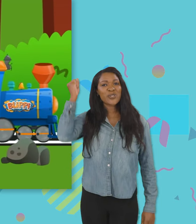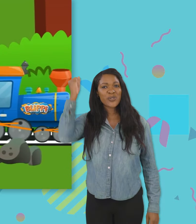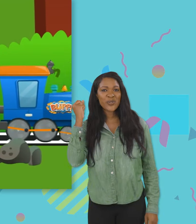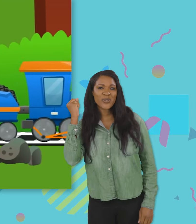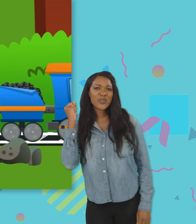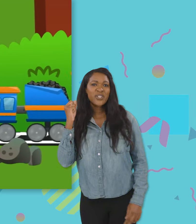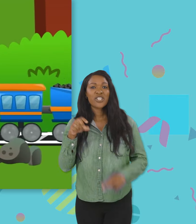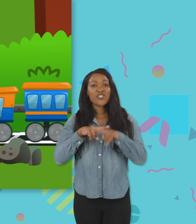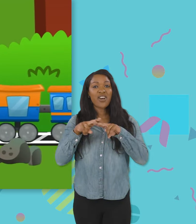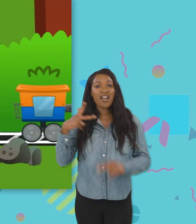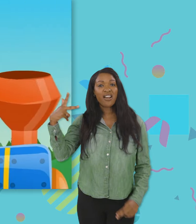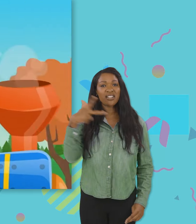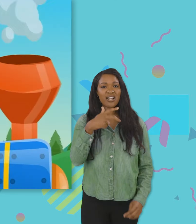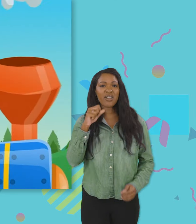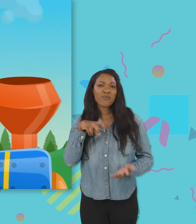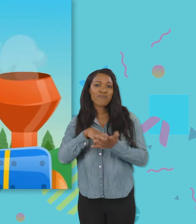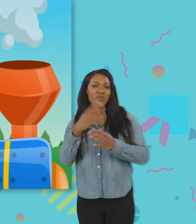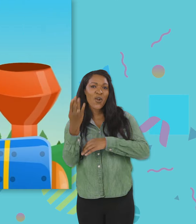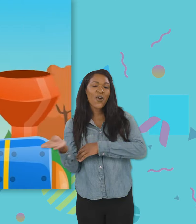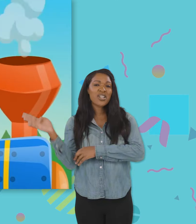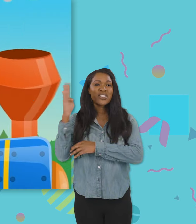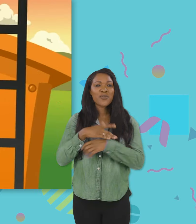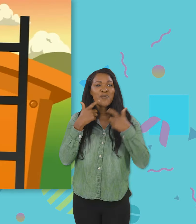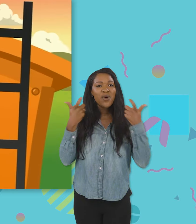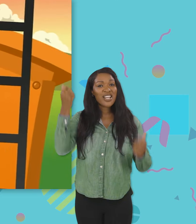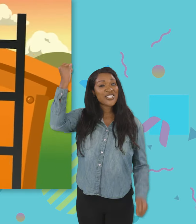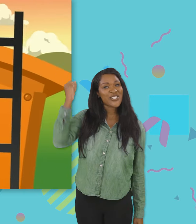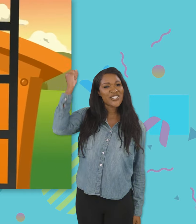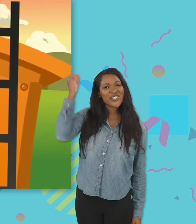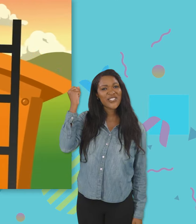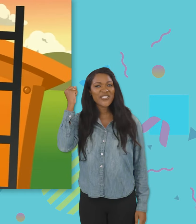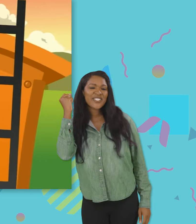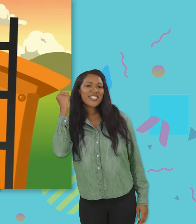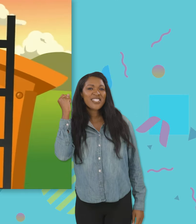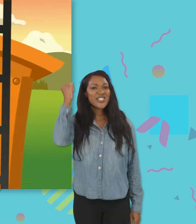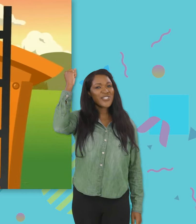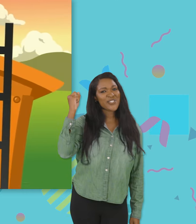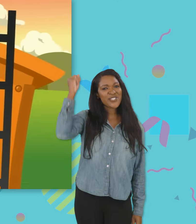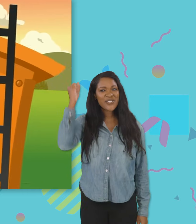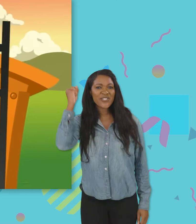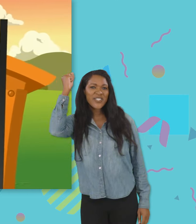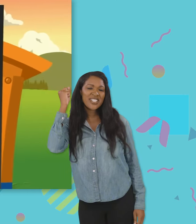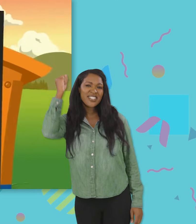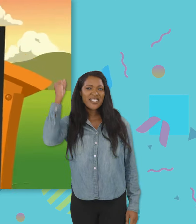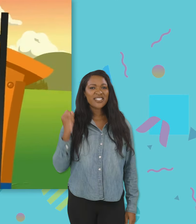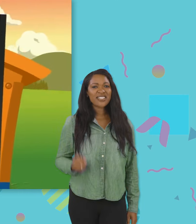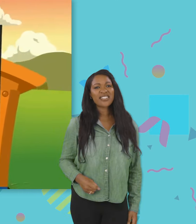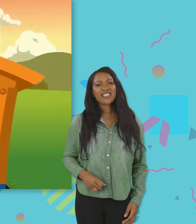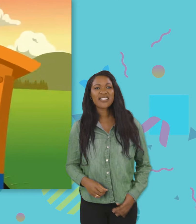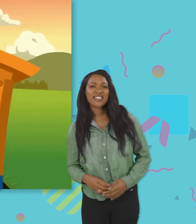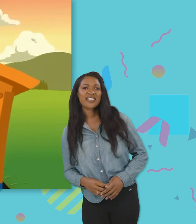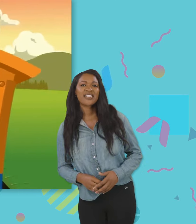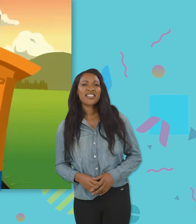day watching you go choo-choo, choo-choo, choo-choo,